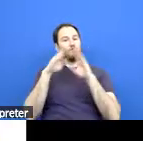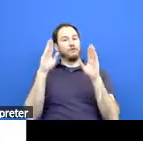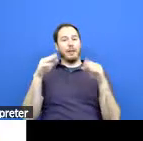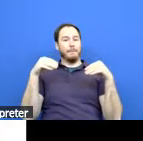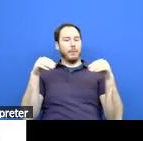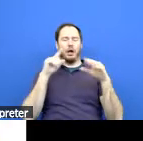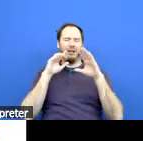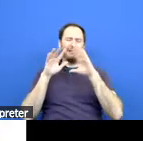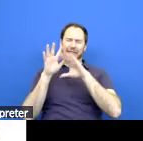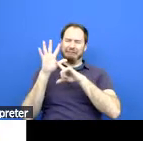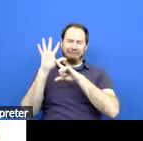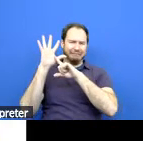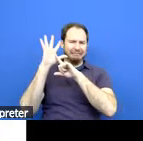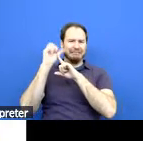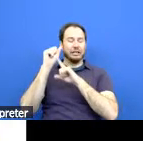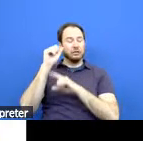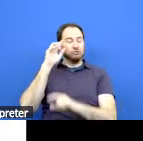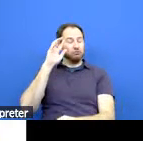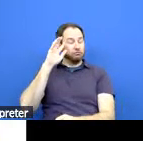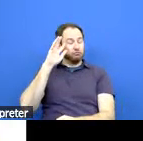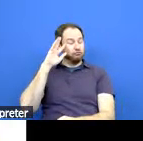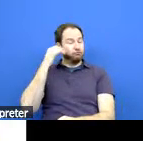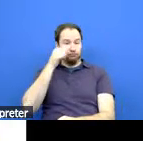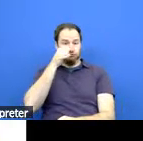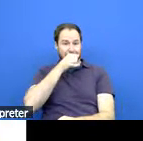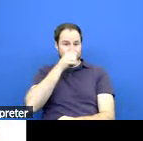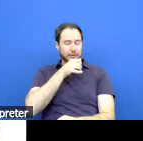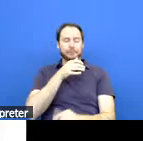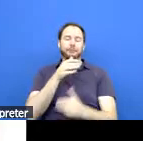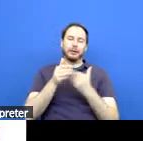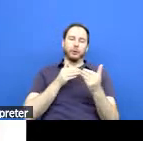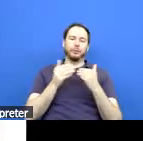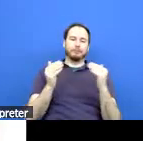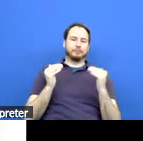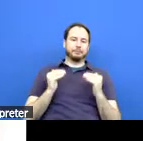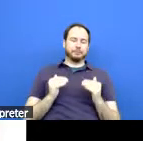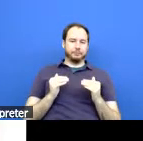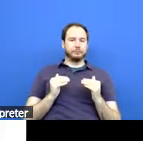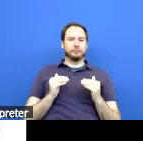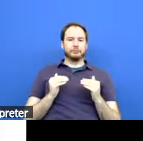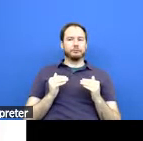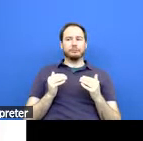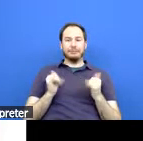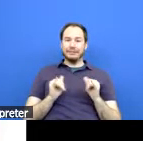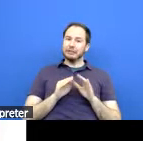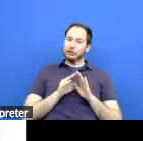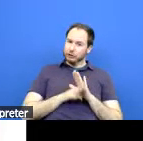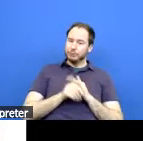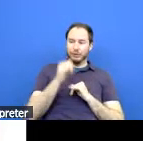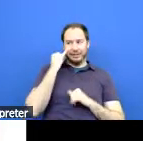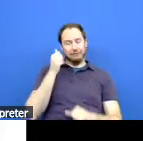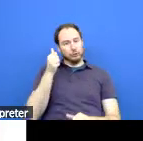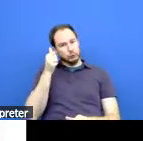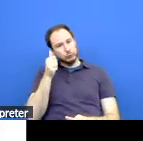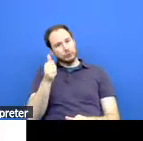gone bonkers. But with that said, they're still cheaper than if you were to build